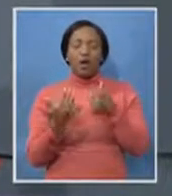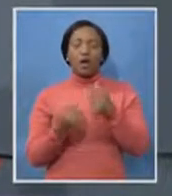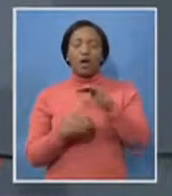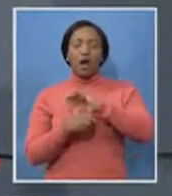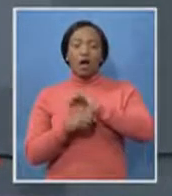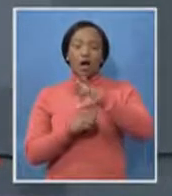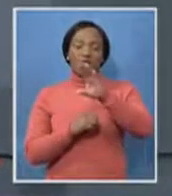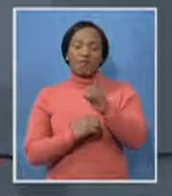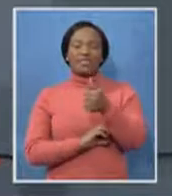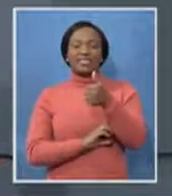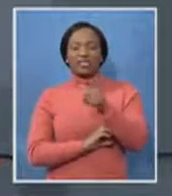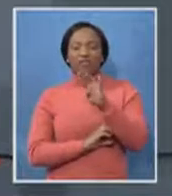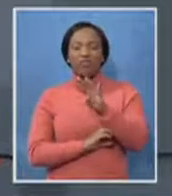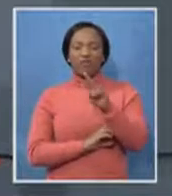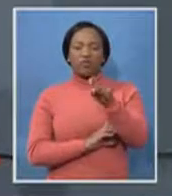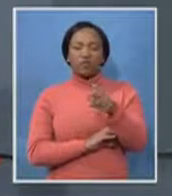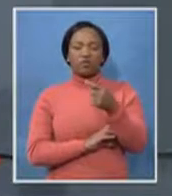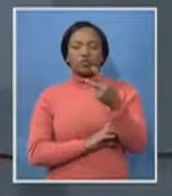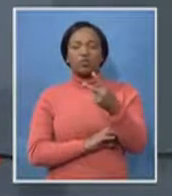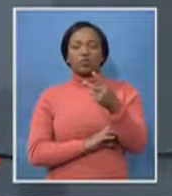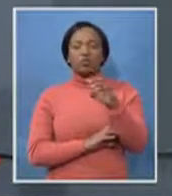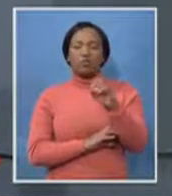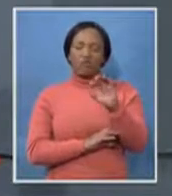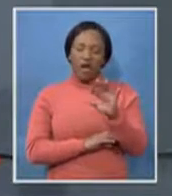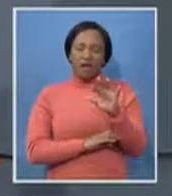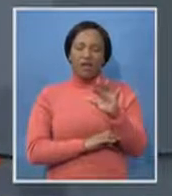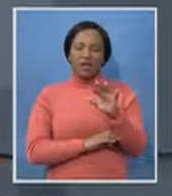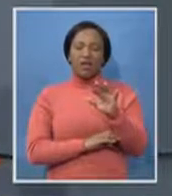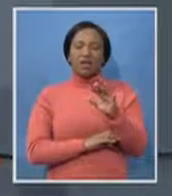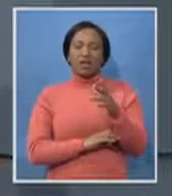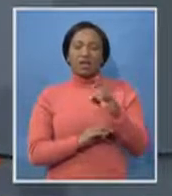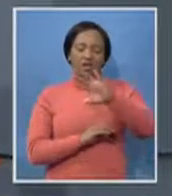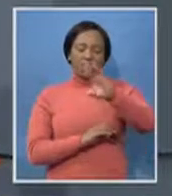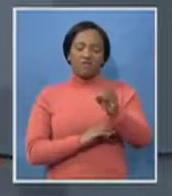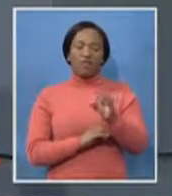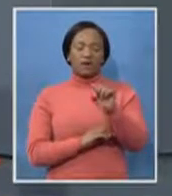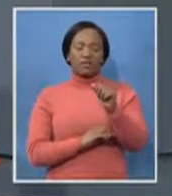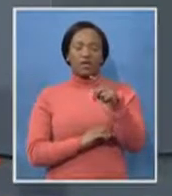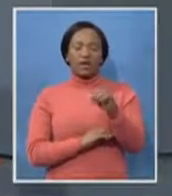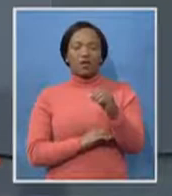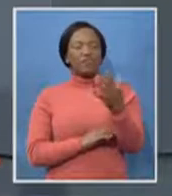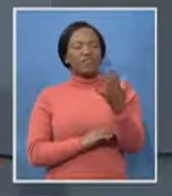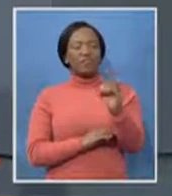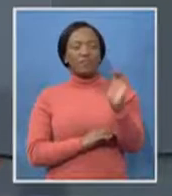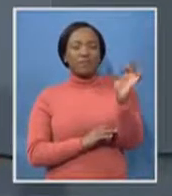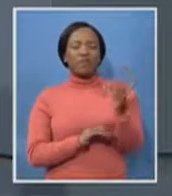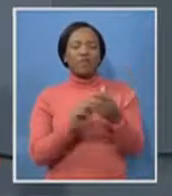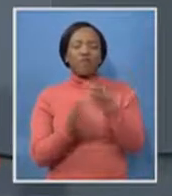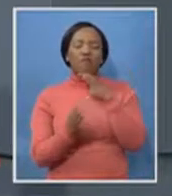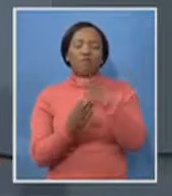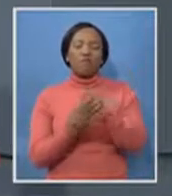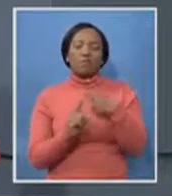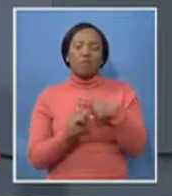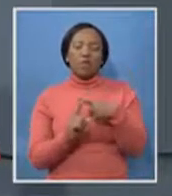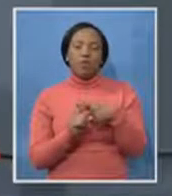644,205 COVID-19 cases, with the SADC region accounting for 50% of the confirmed COVID-19 cases in the continent. Let's go